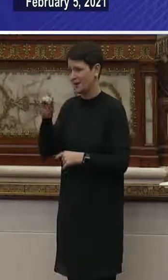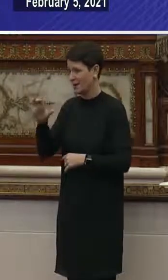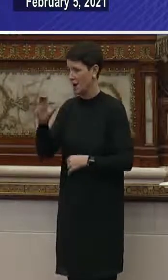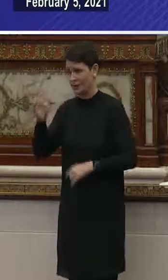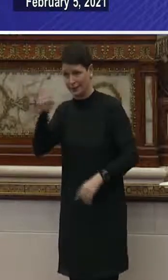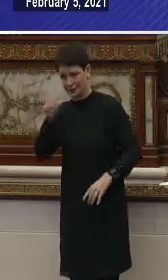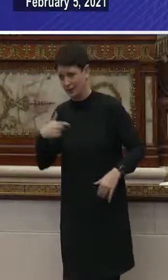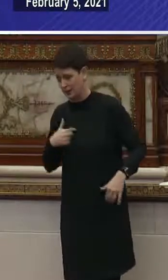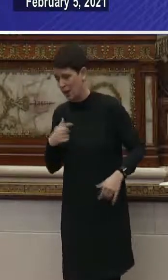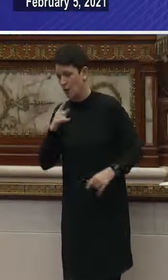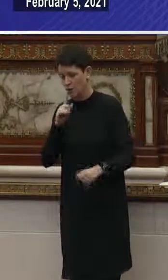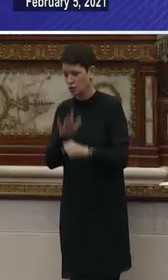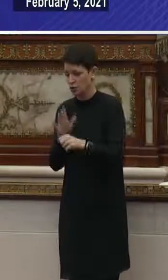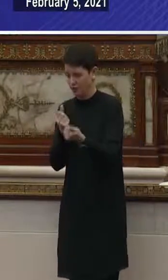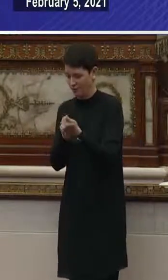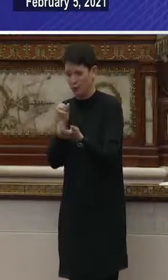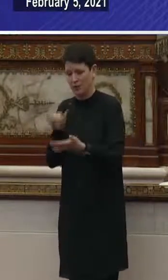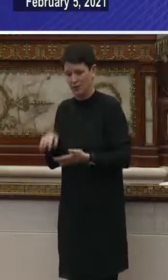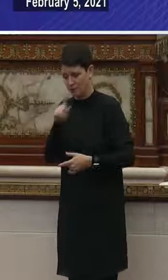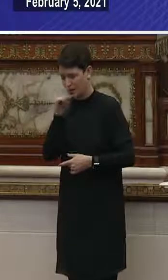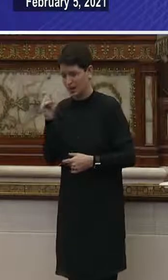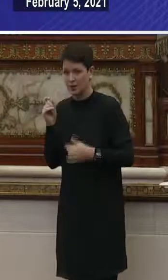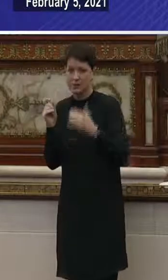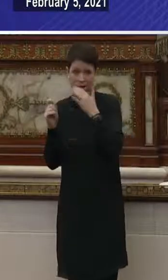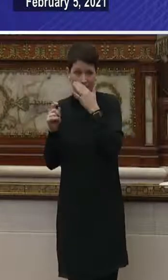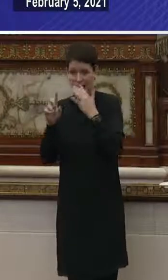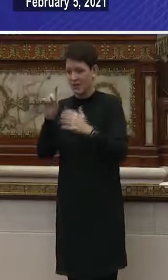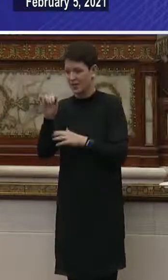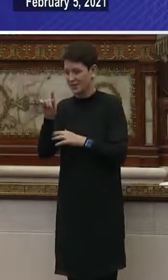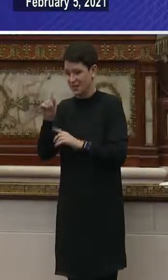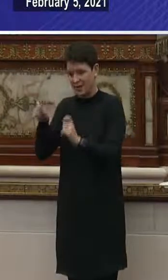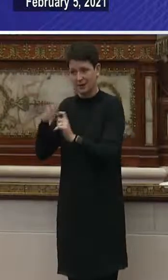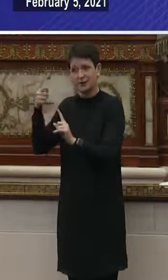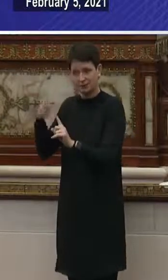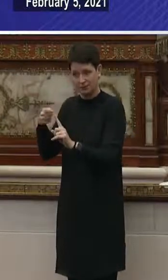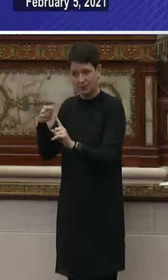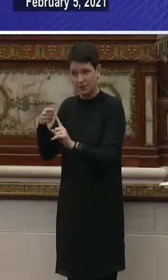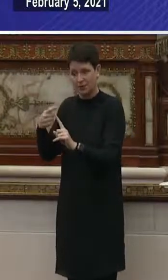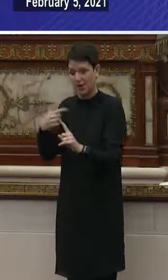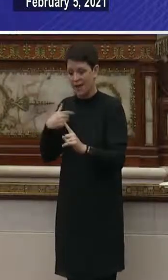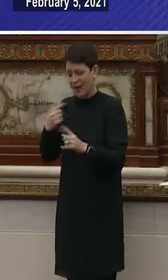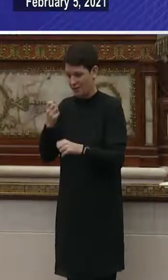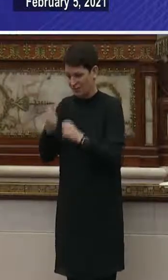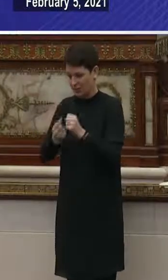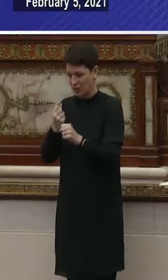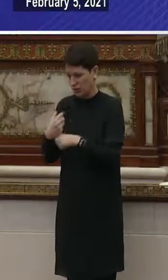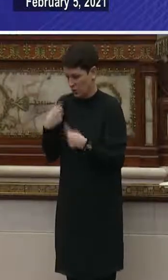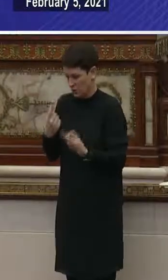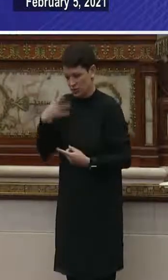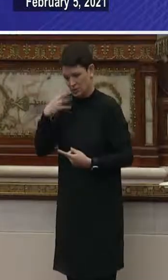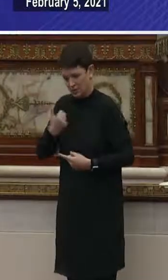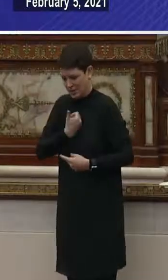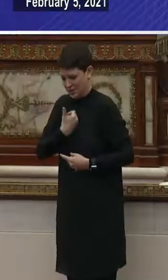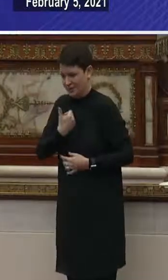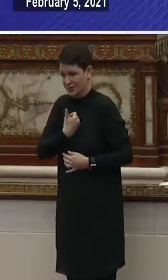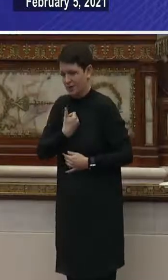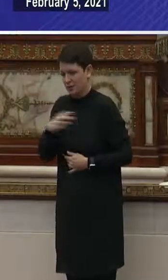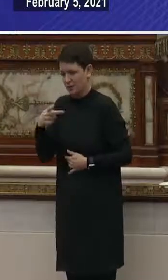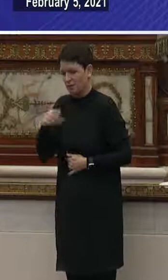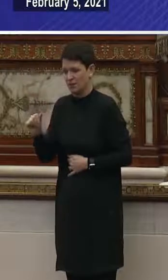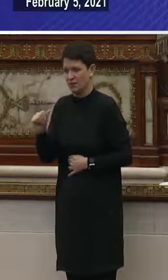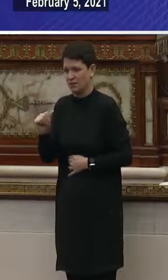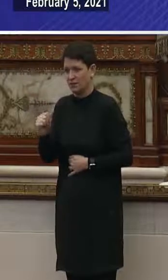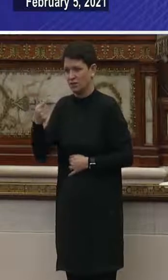I want to affirm this because I'm thinking about the data in particular. Having spent some years in the